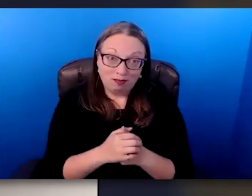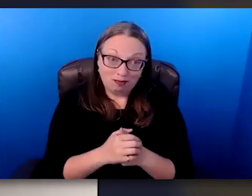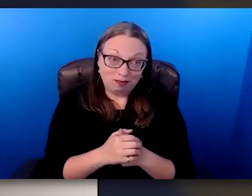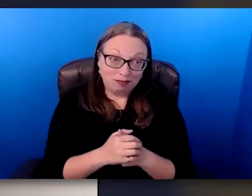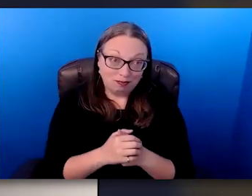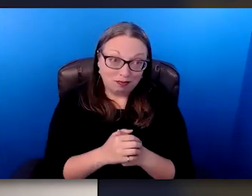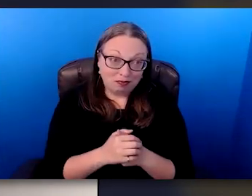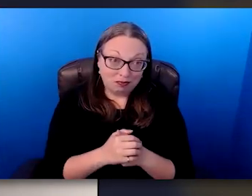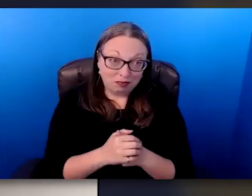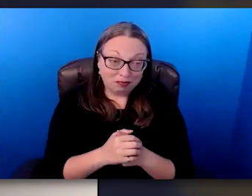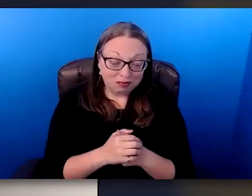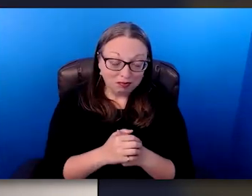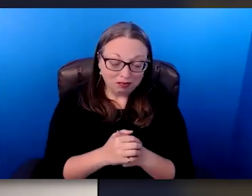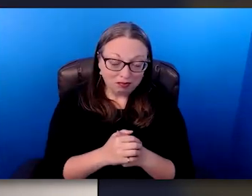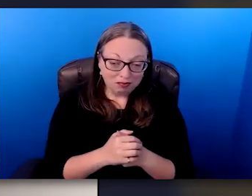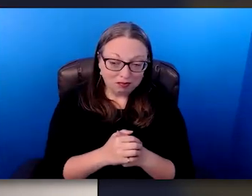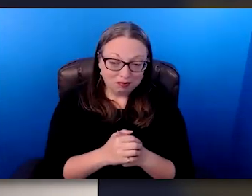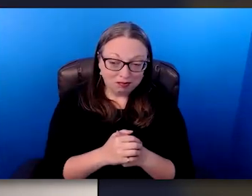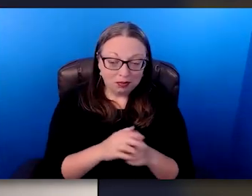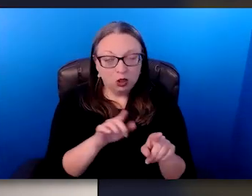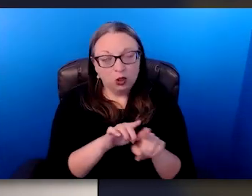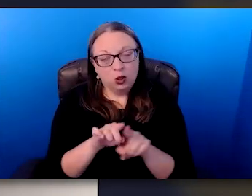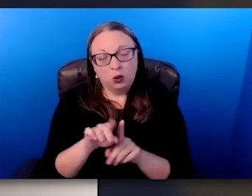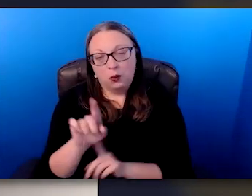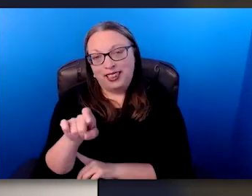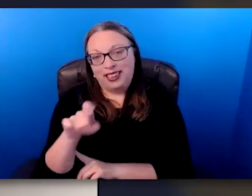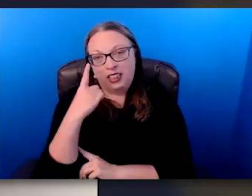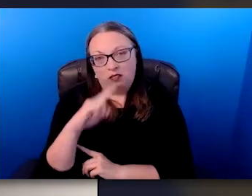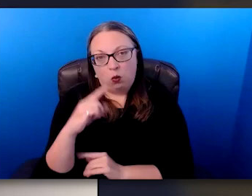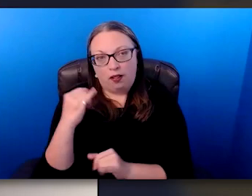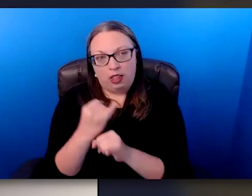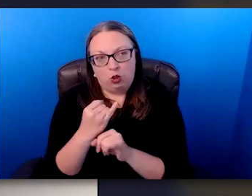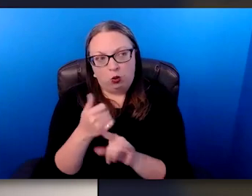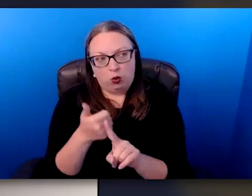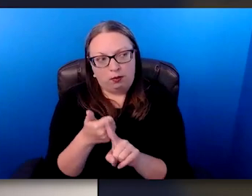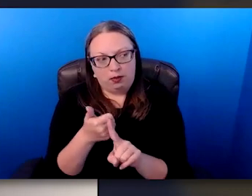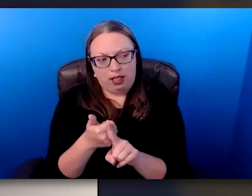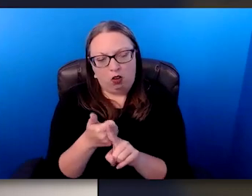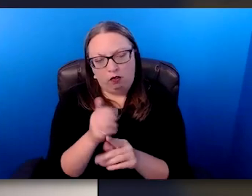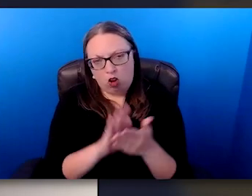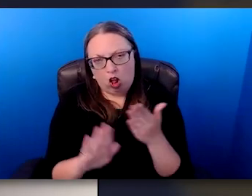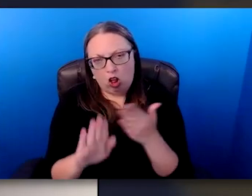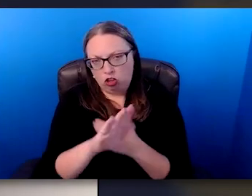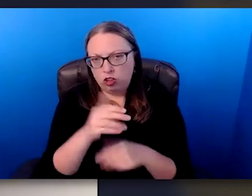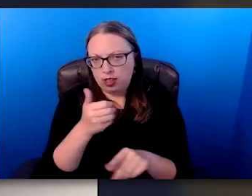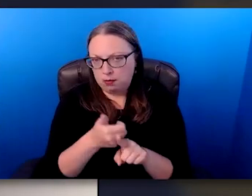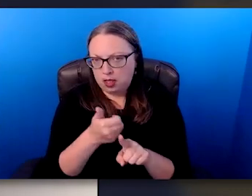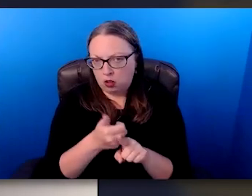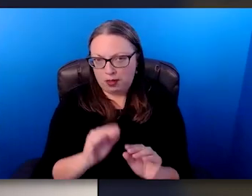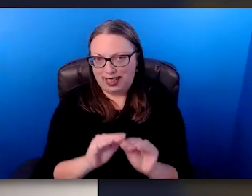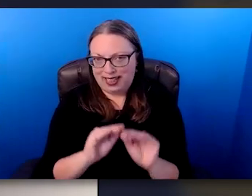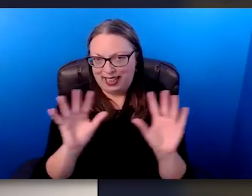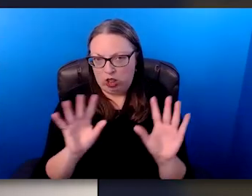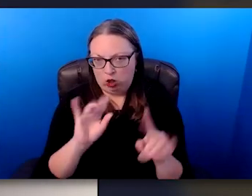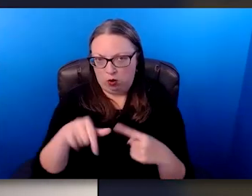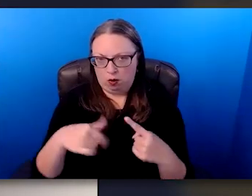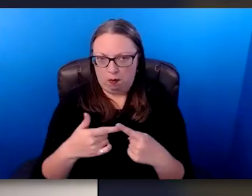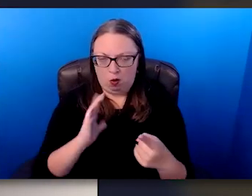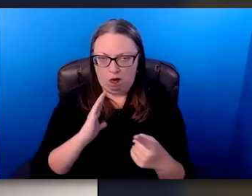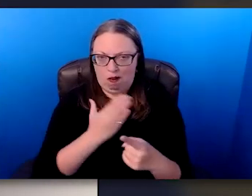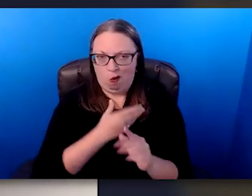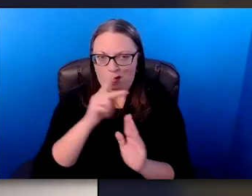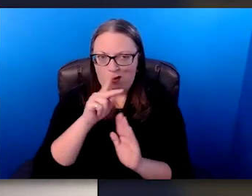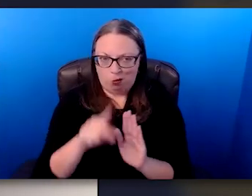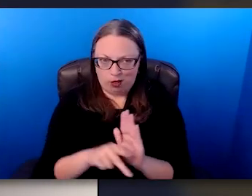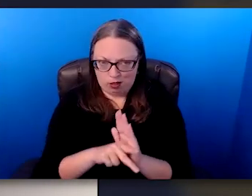I think that there's also a need for institutions to be more clear about what our foundational principles and values are around learning and